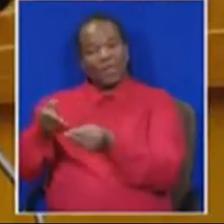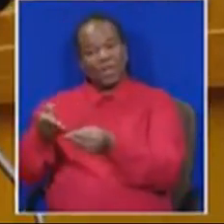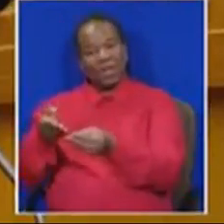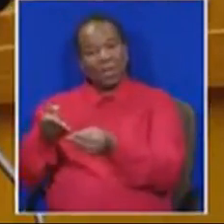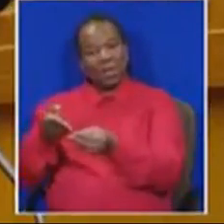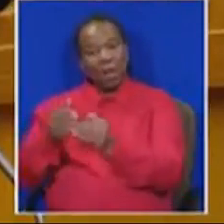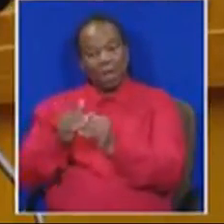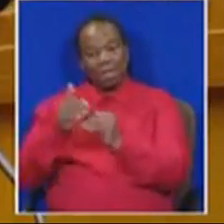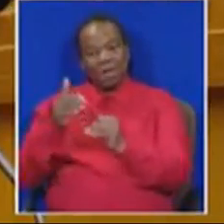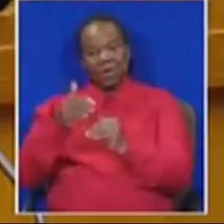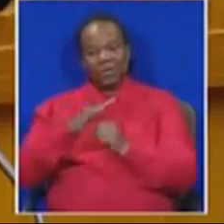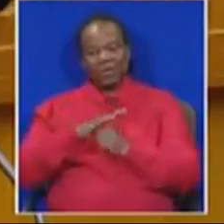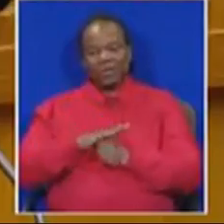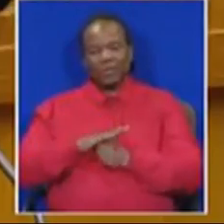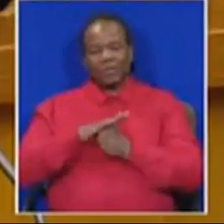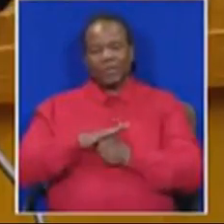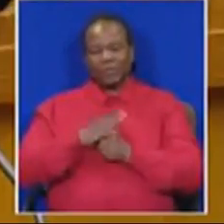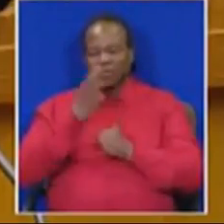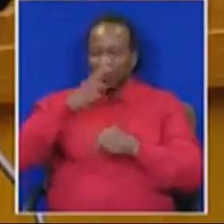pressure on the fiscus.